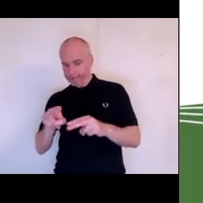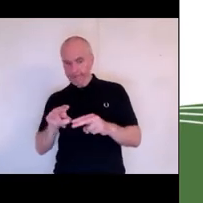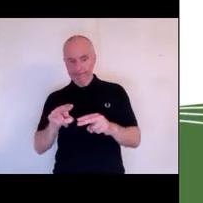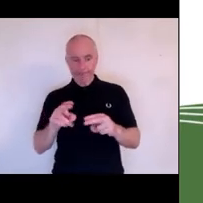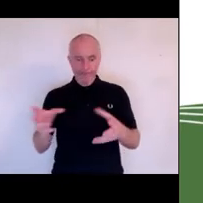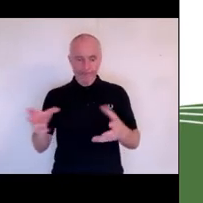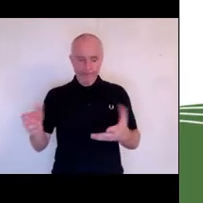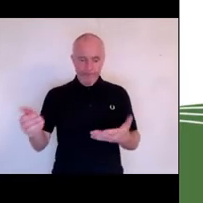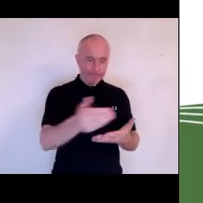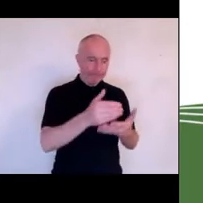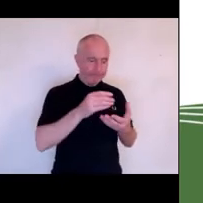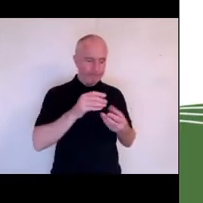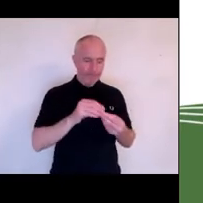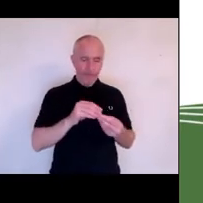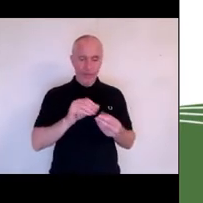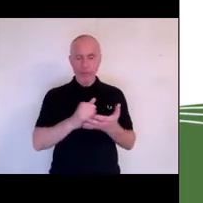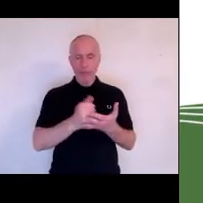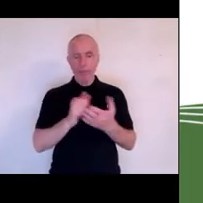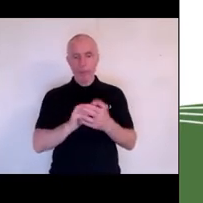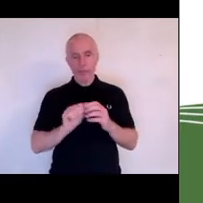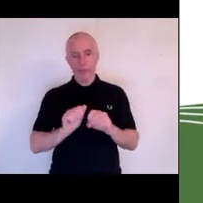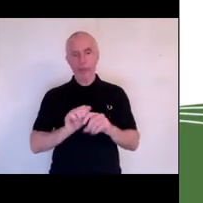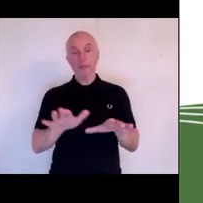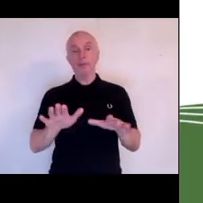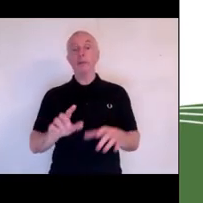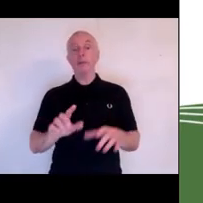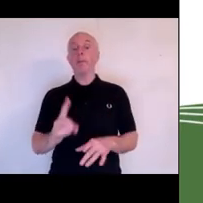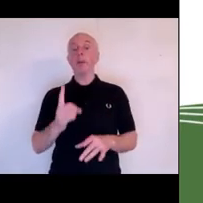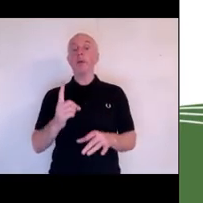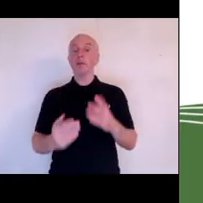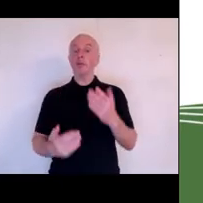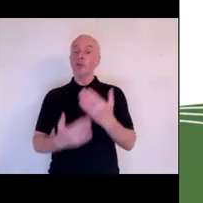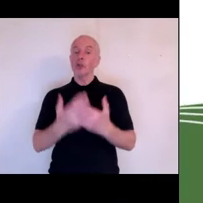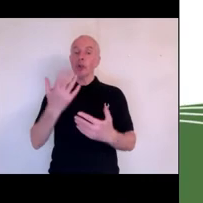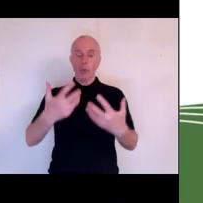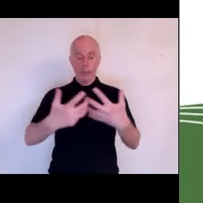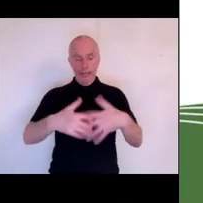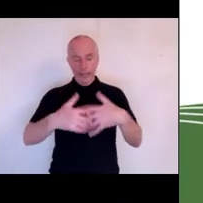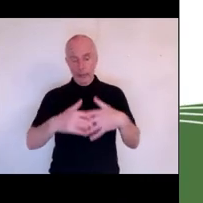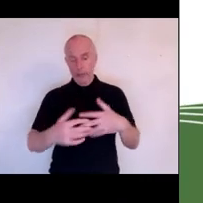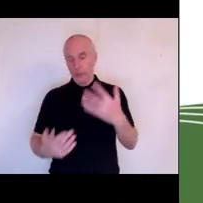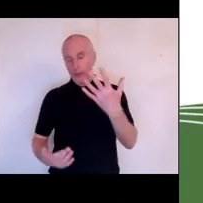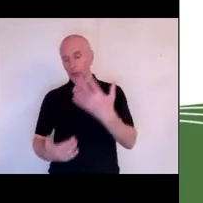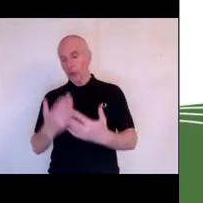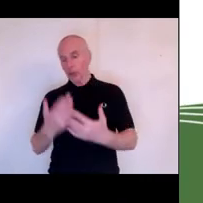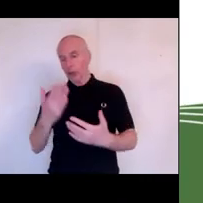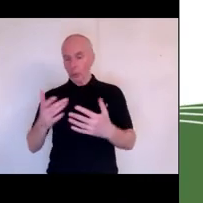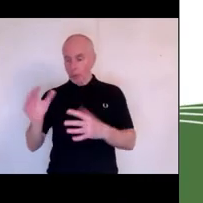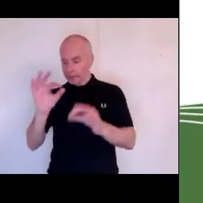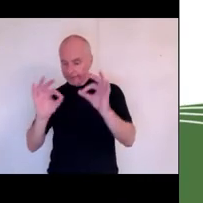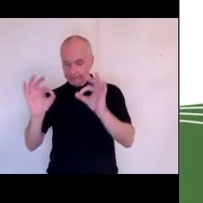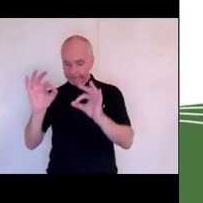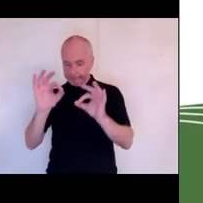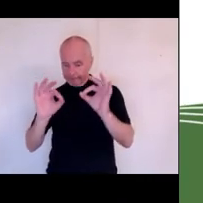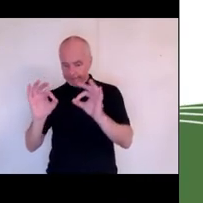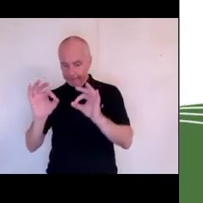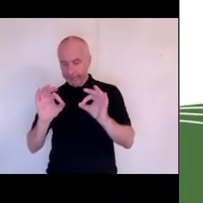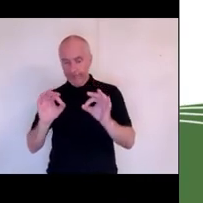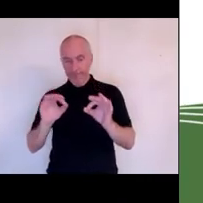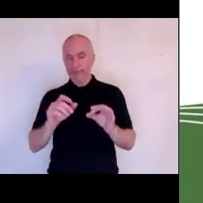However, for those new materials and those new technologies, as I mentioned, the nuclear data is less well defined. And we have